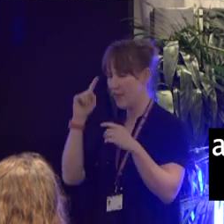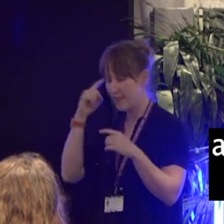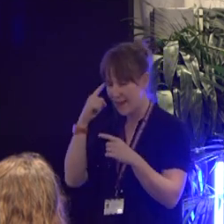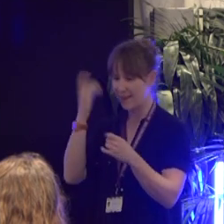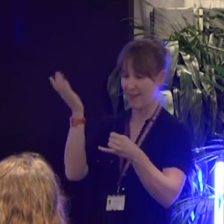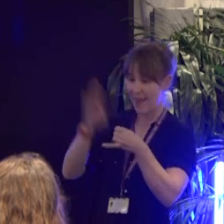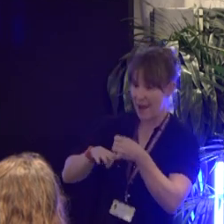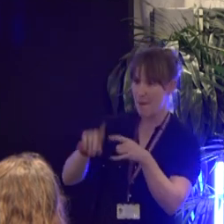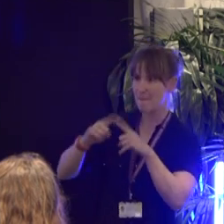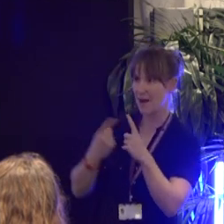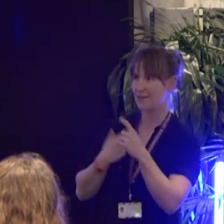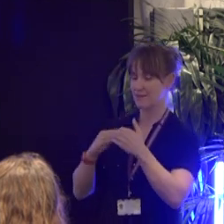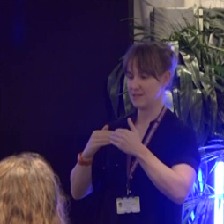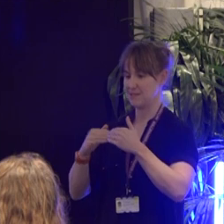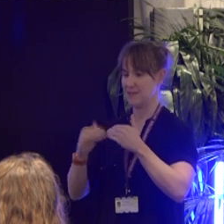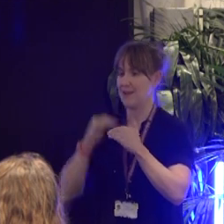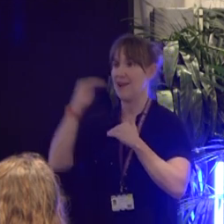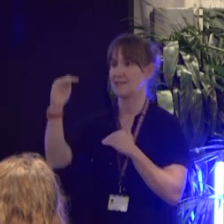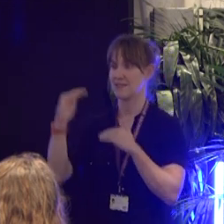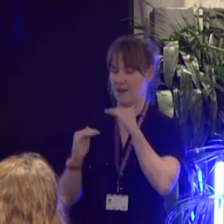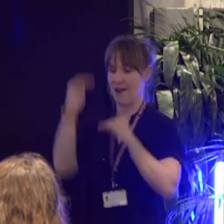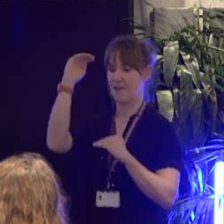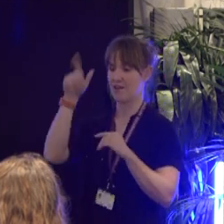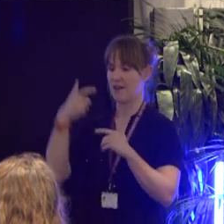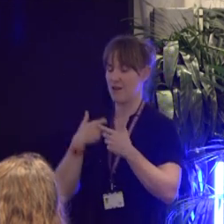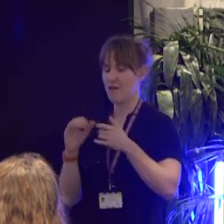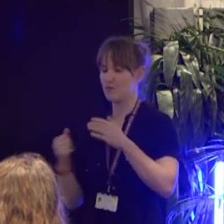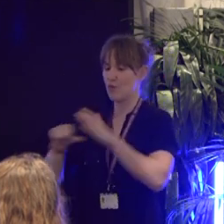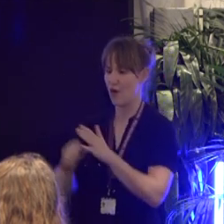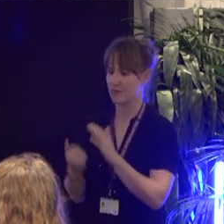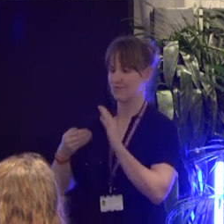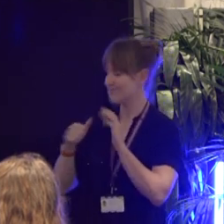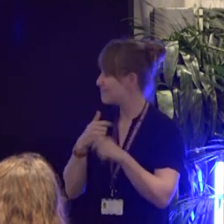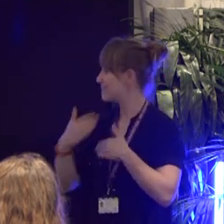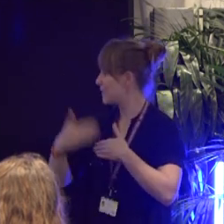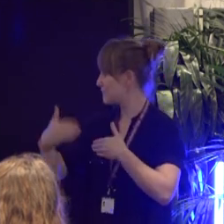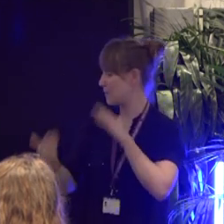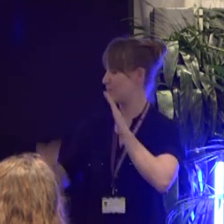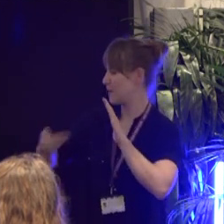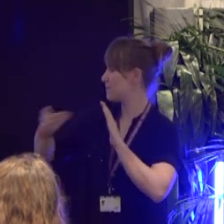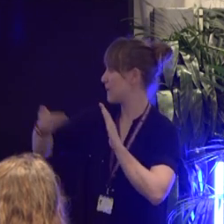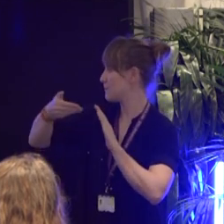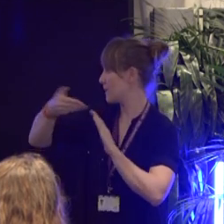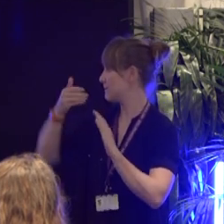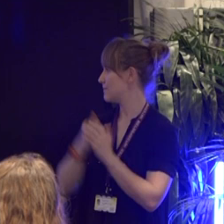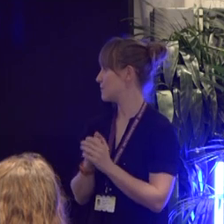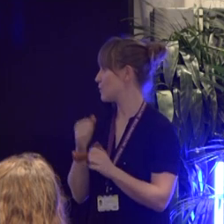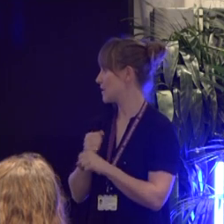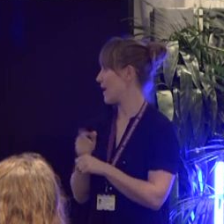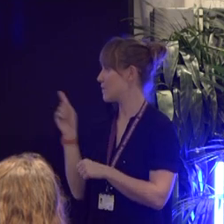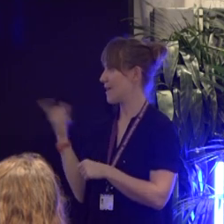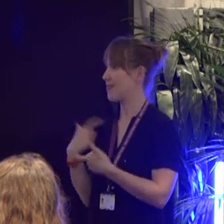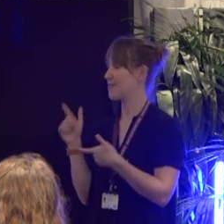again. And I think that the work in game design is a good example of, you know, rigged